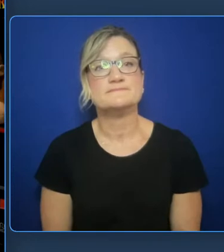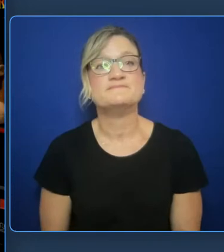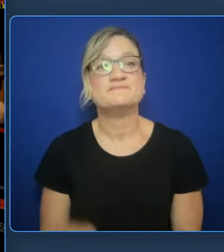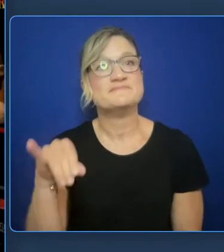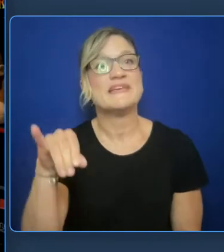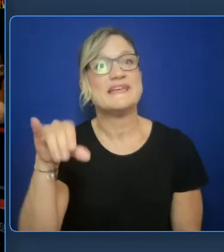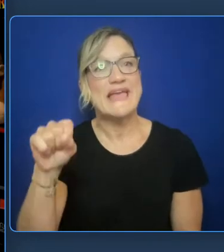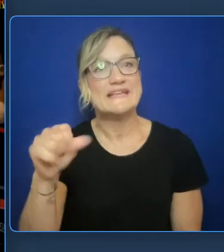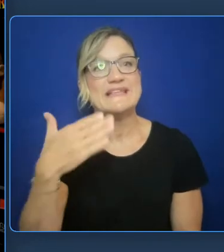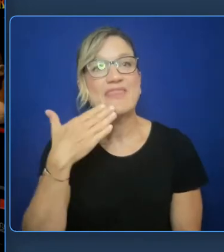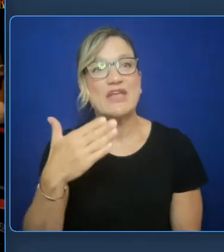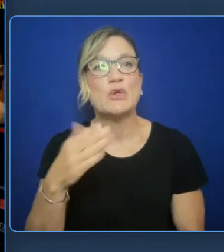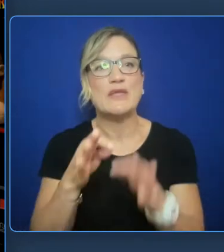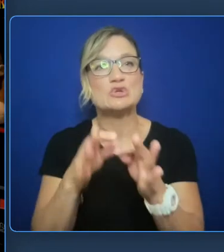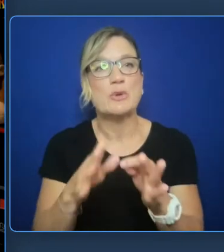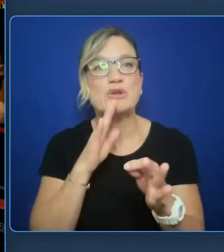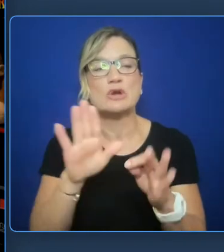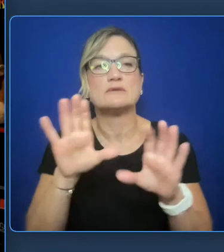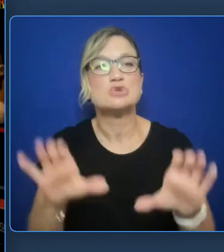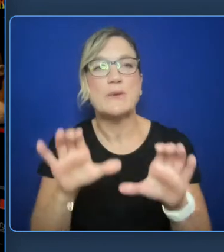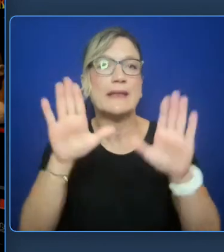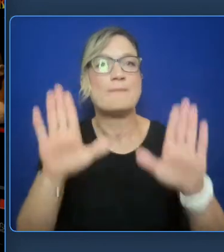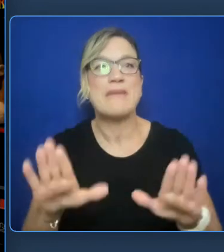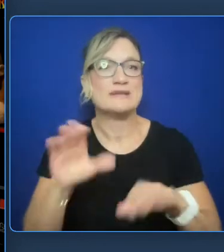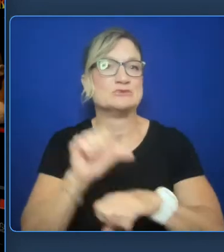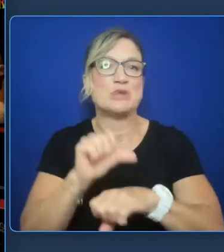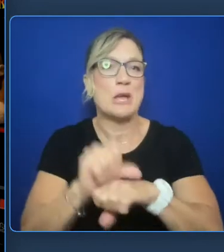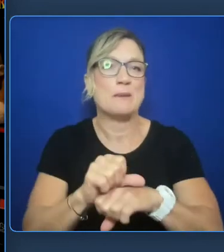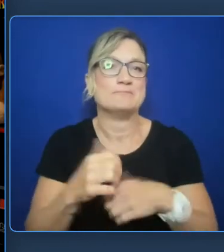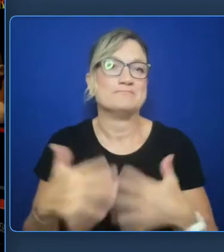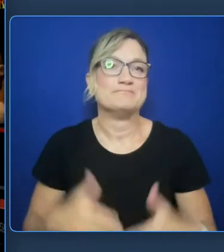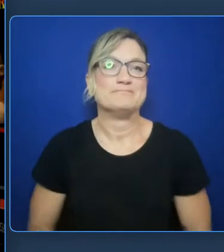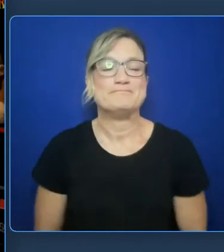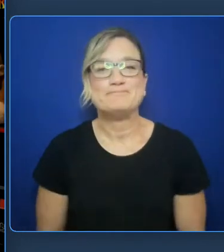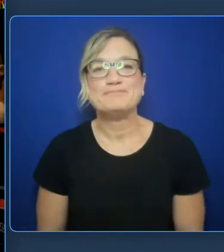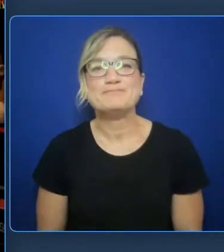Yes, thank you. And our interpreters are doing an amazing job.